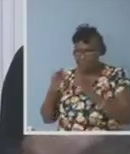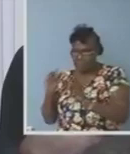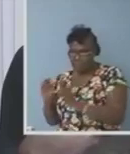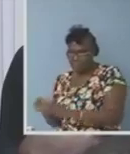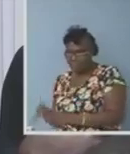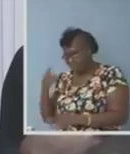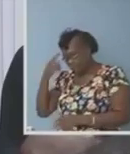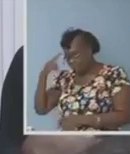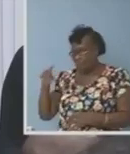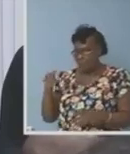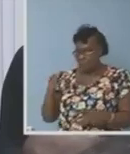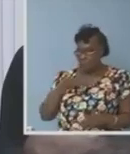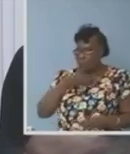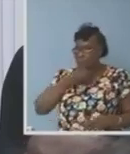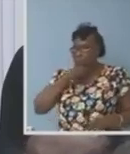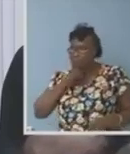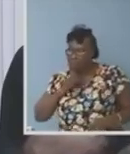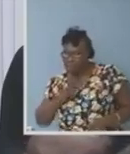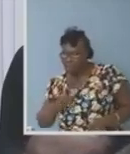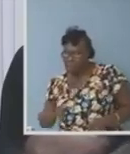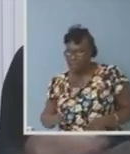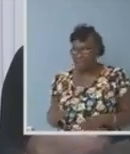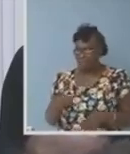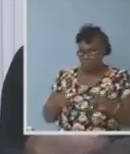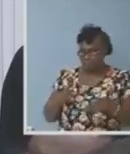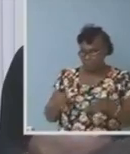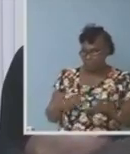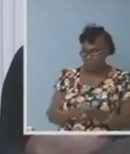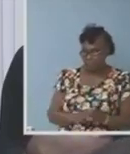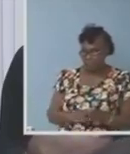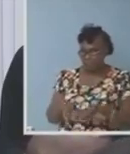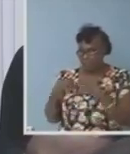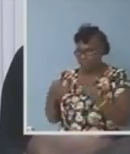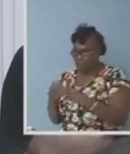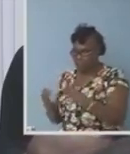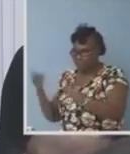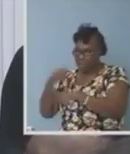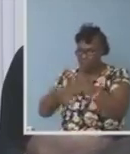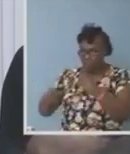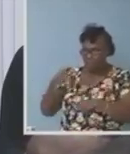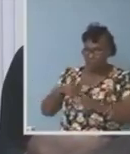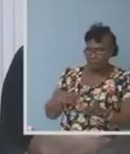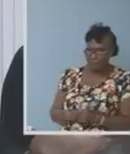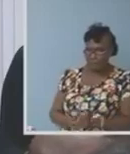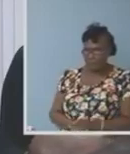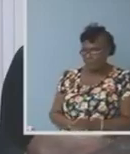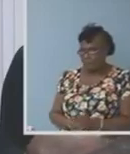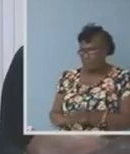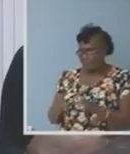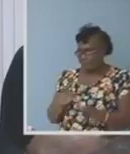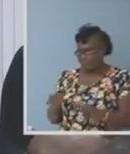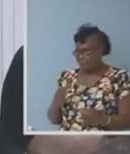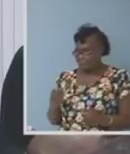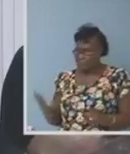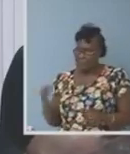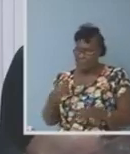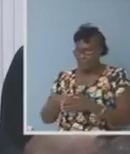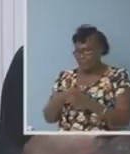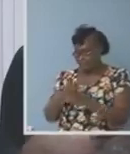the elderly or the vulnerable to go and get the goods and come back? Anything like that has been considered?